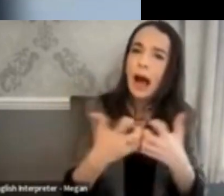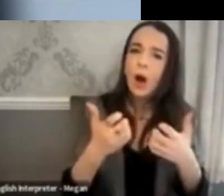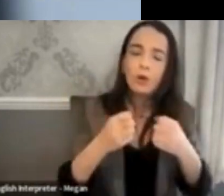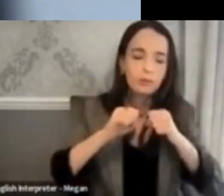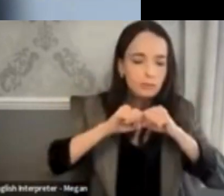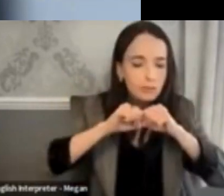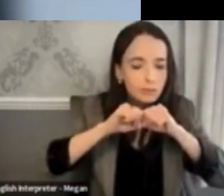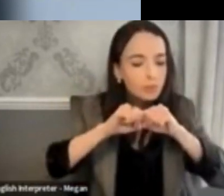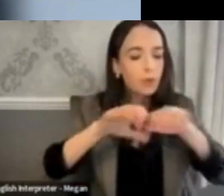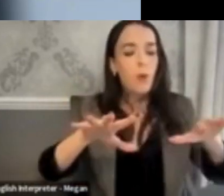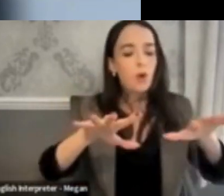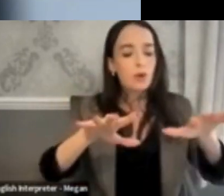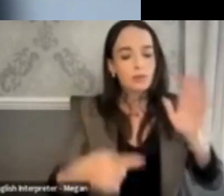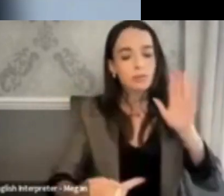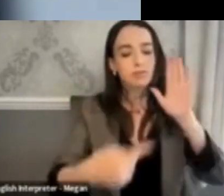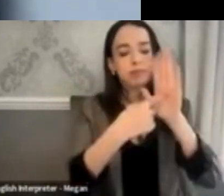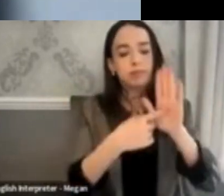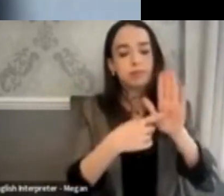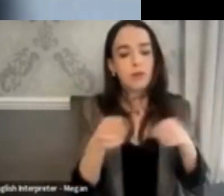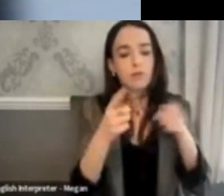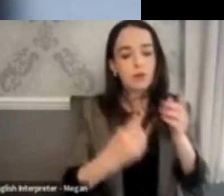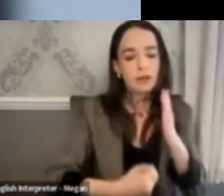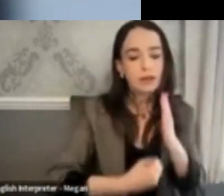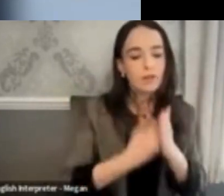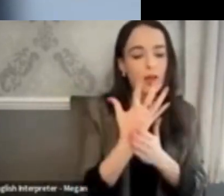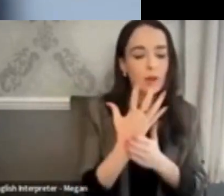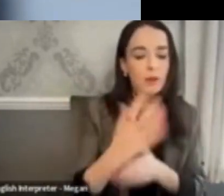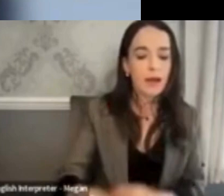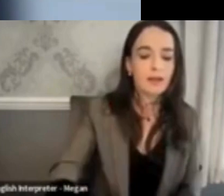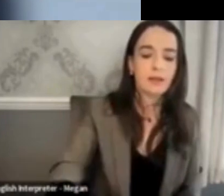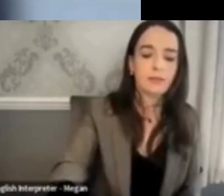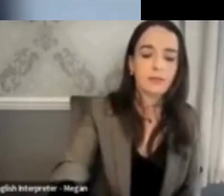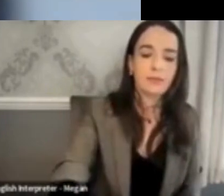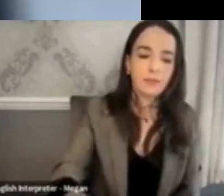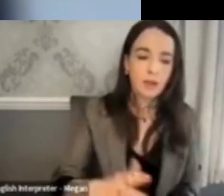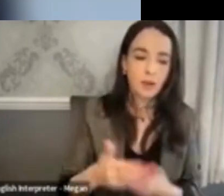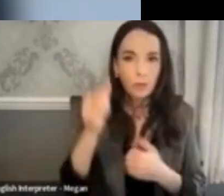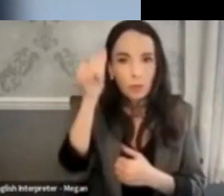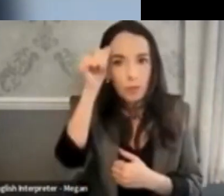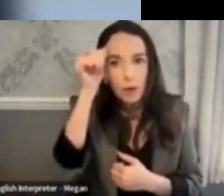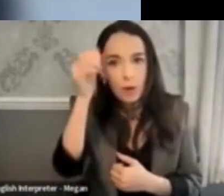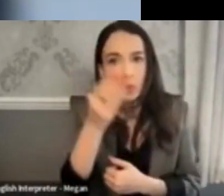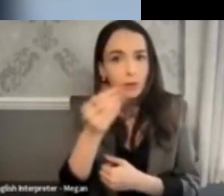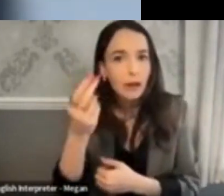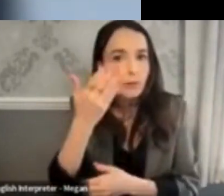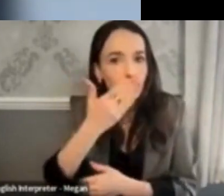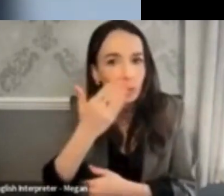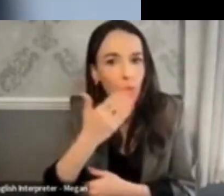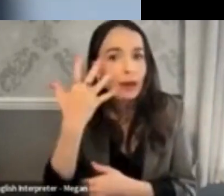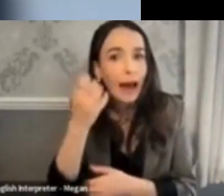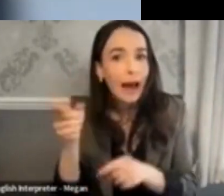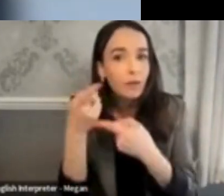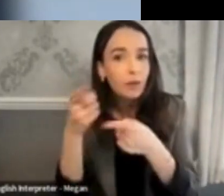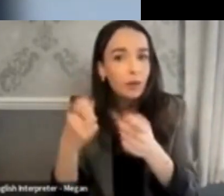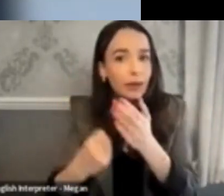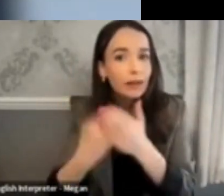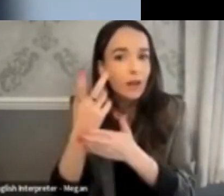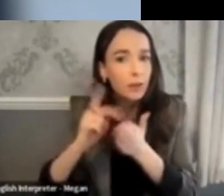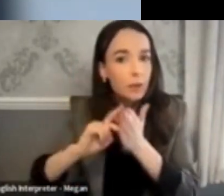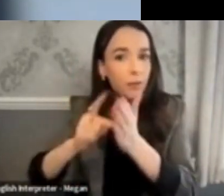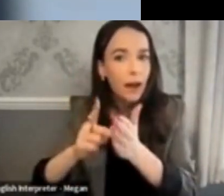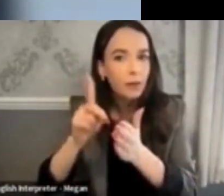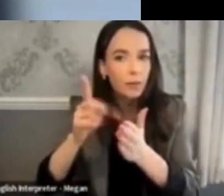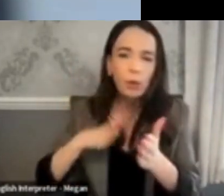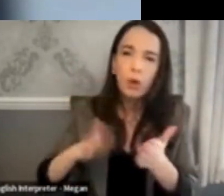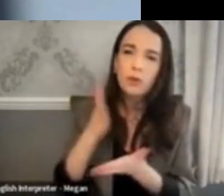estimate that around 3/4 of schools have music development plans. We want to push on making sure they all have one and that they can reach